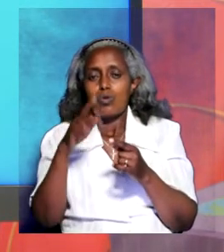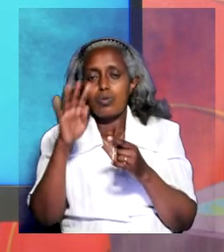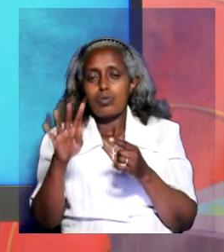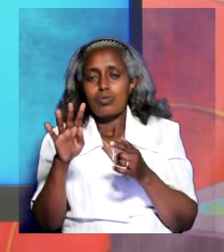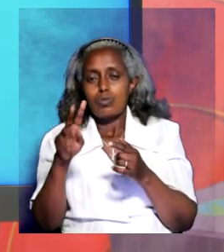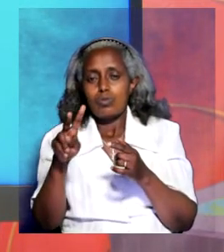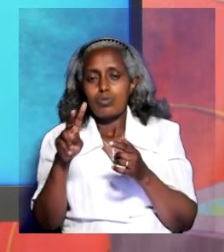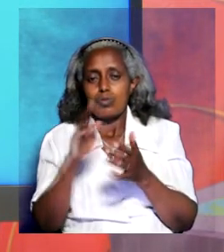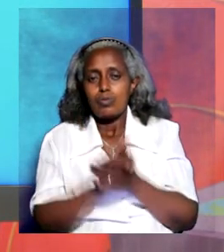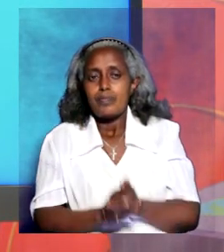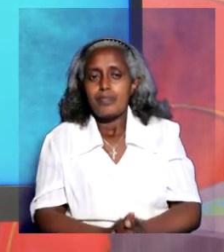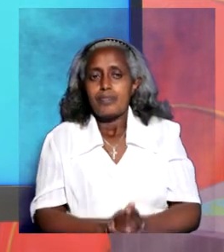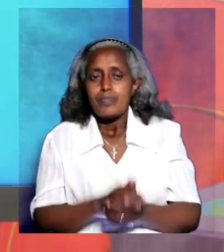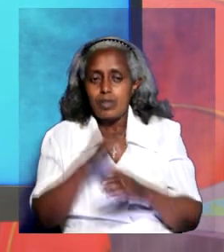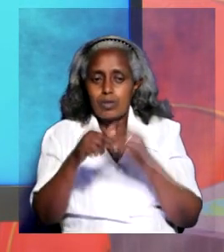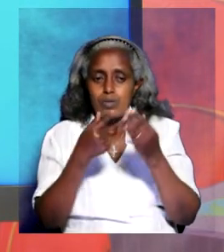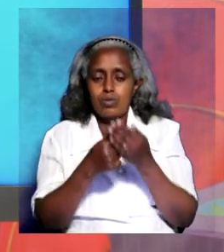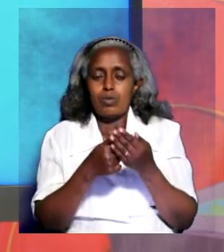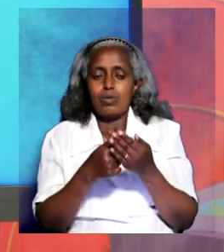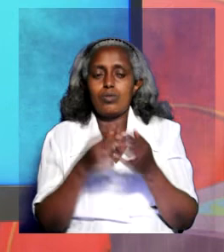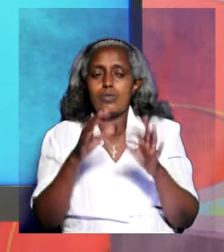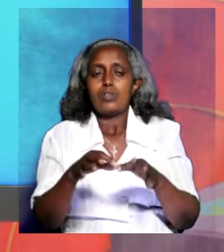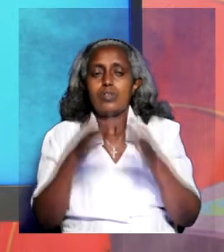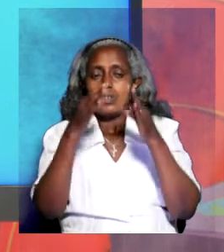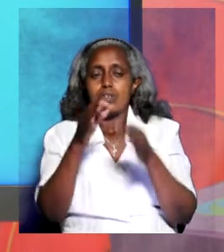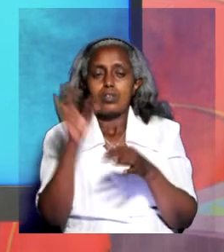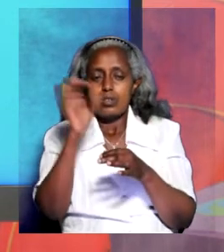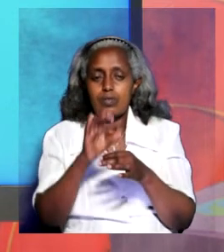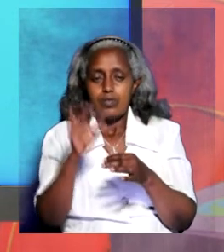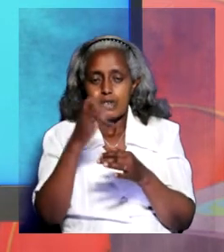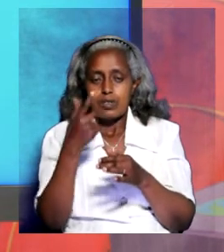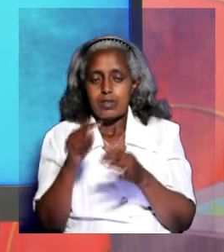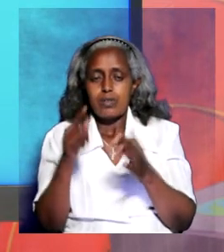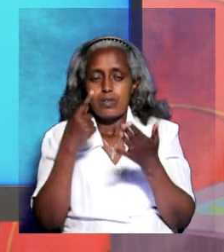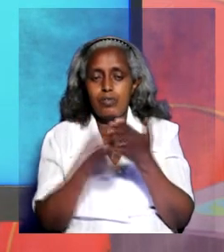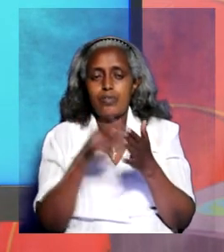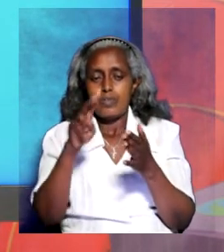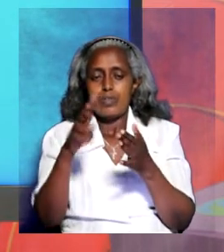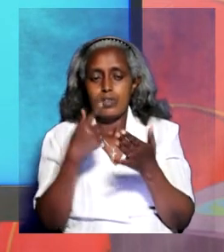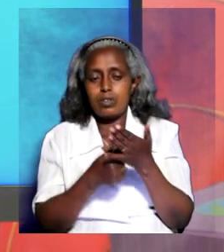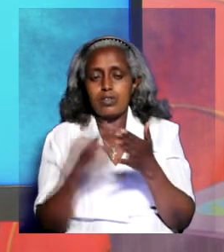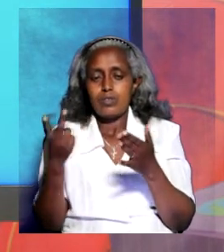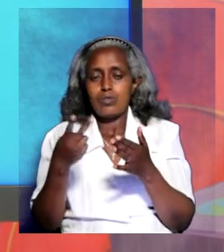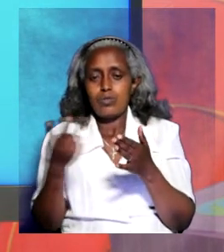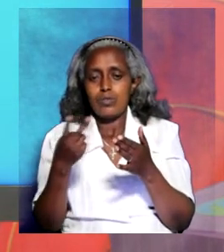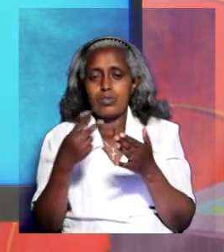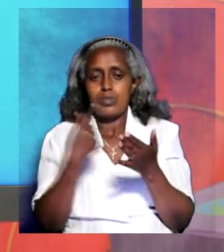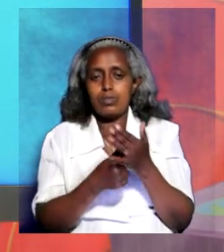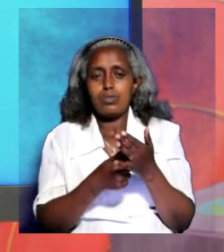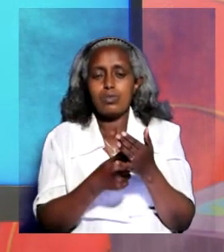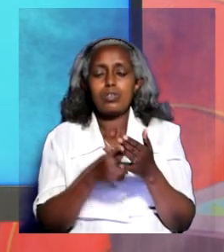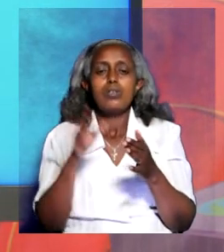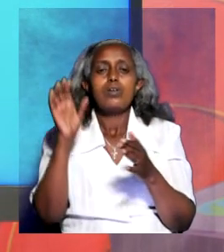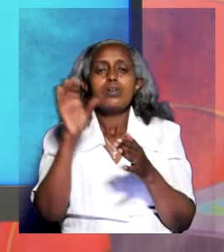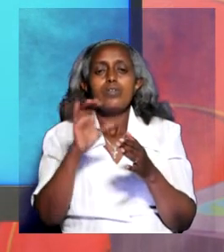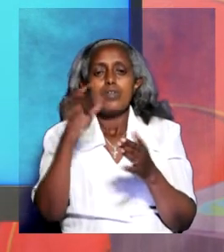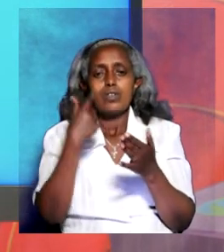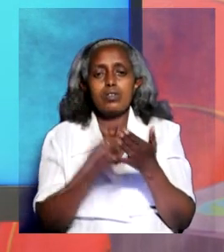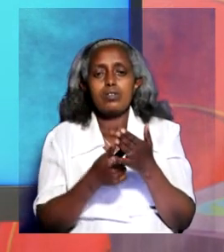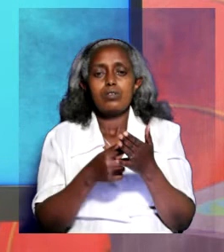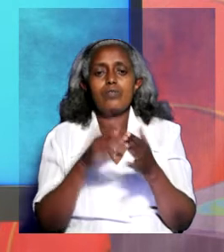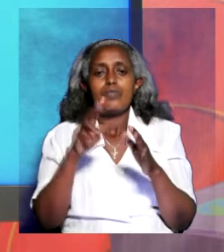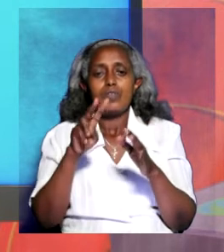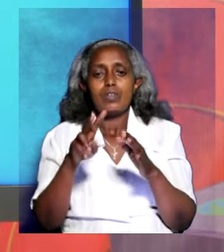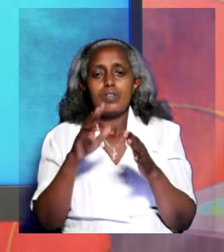1,2. So we need to find the translation. The translation vector is a vector running from this to this one. So to find this vector,